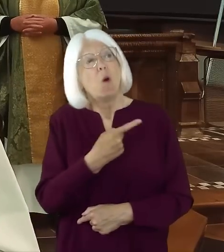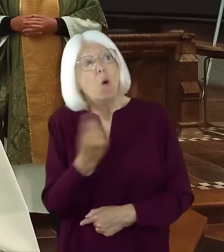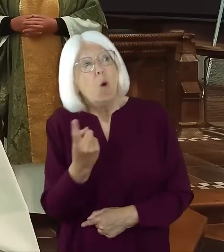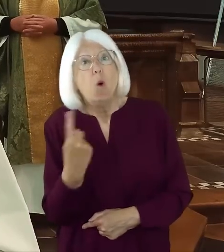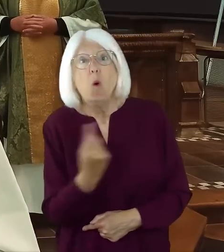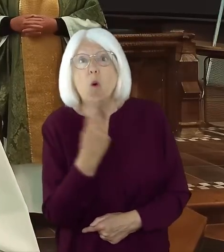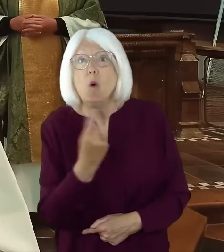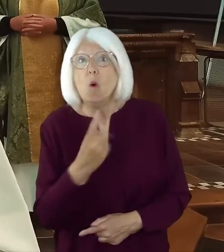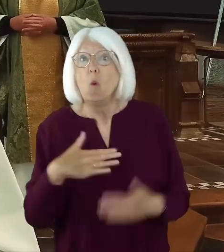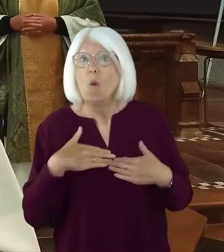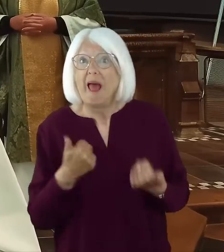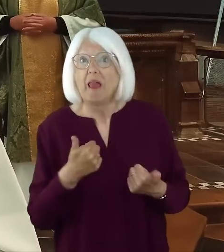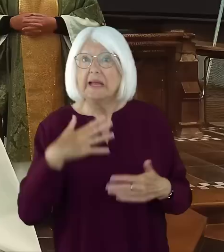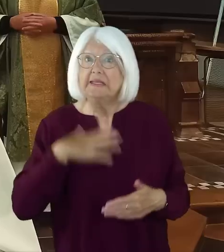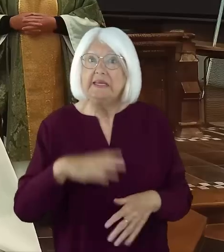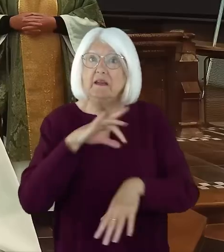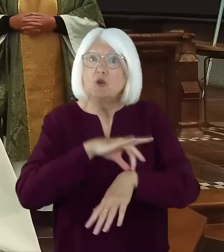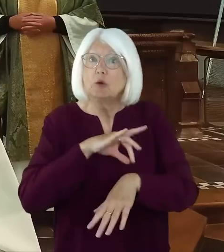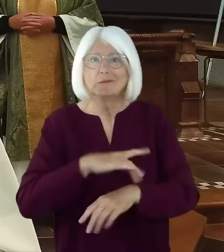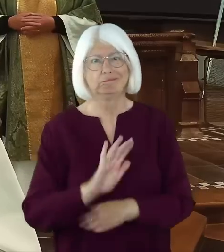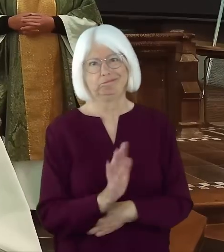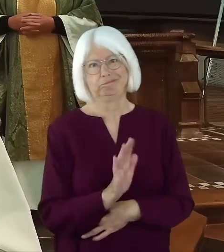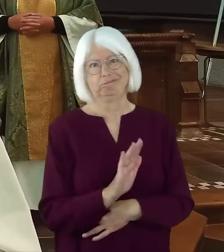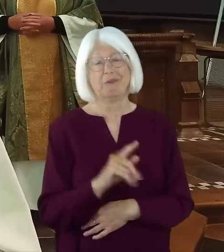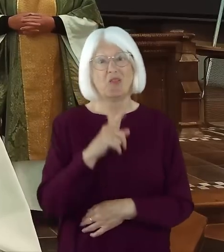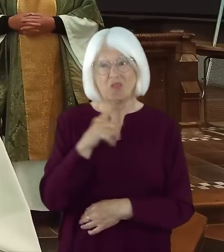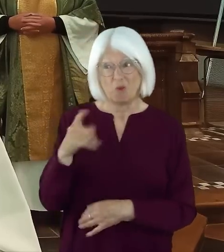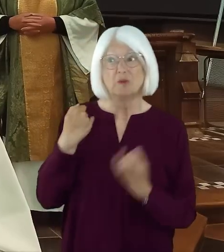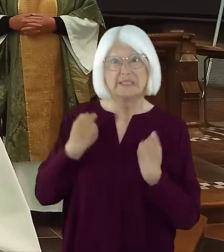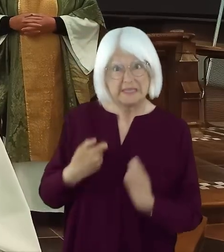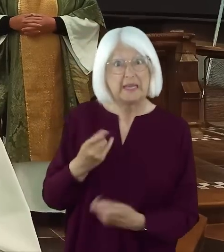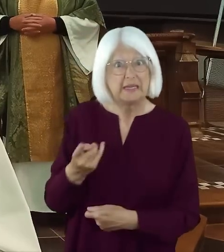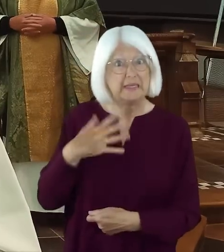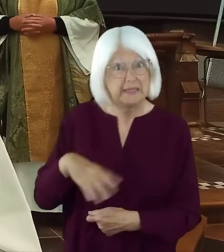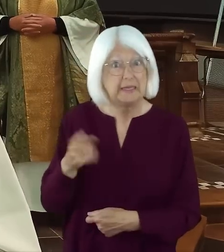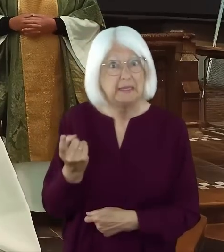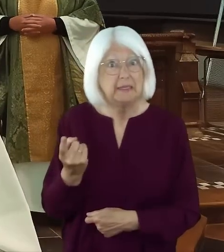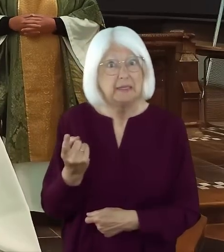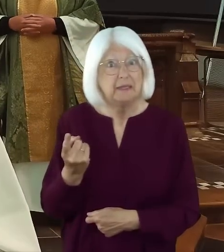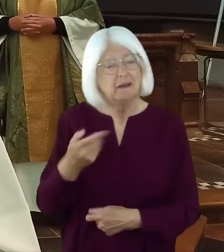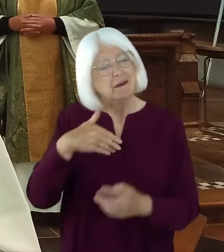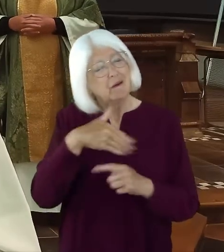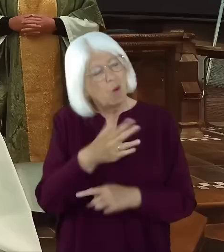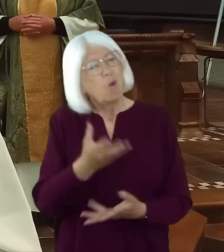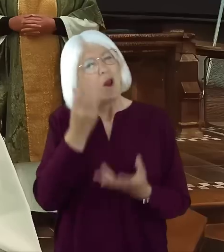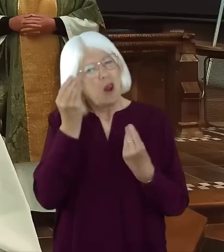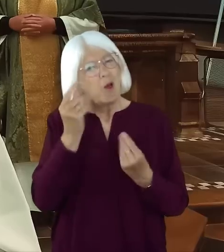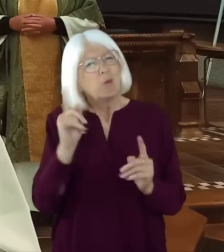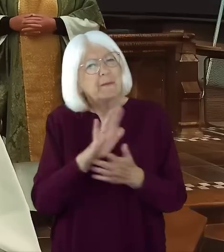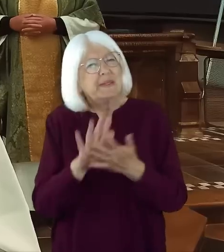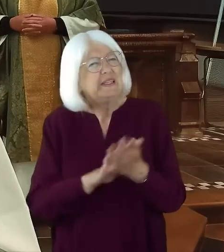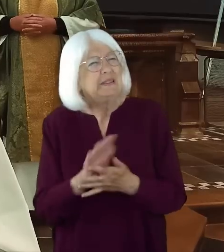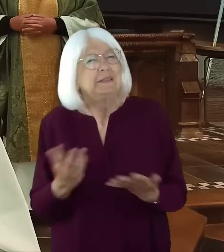who are well have no need of a physician, but those who are sick. Go and learn what